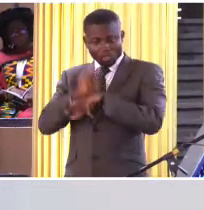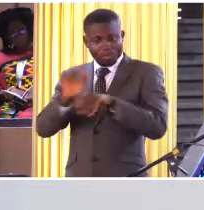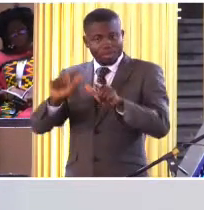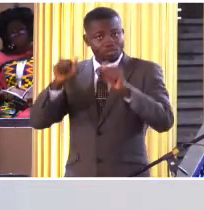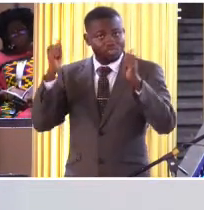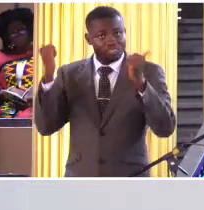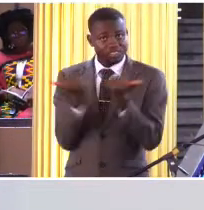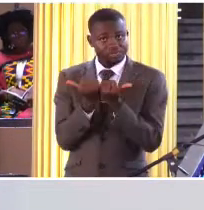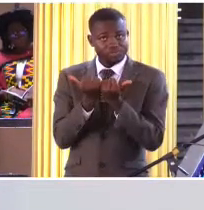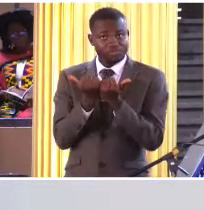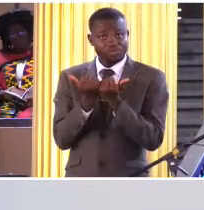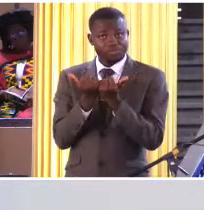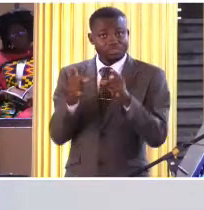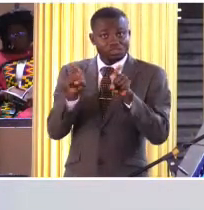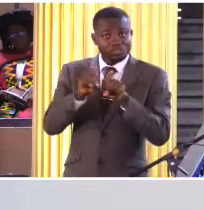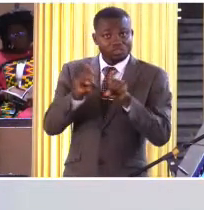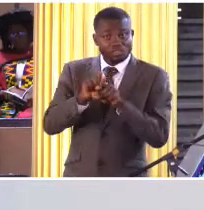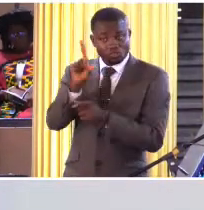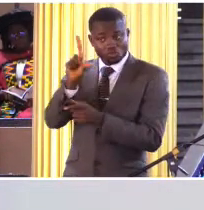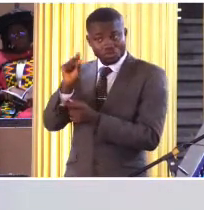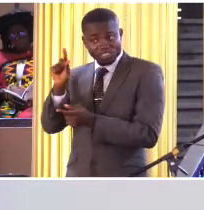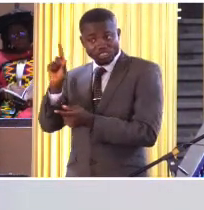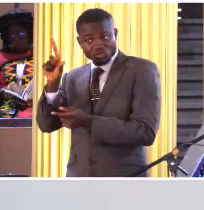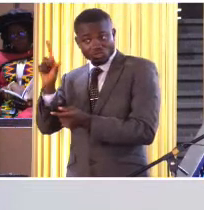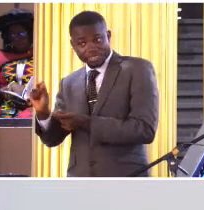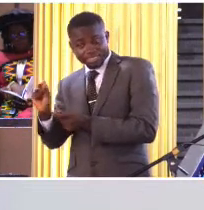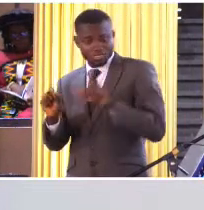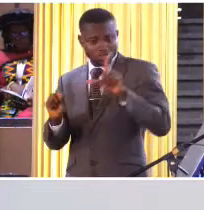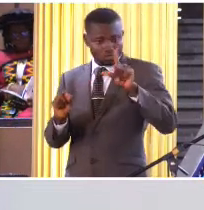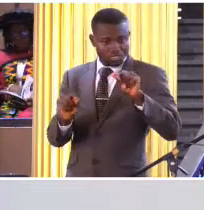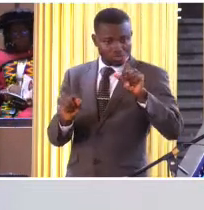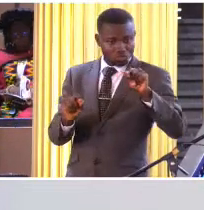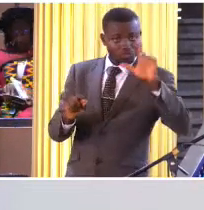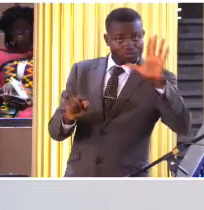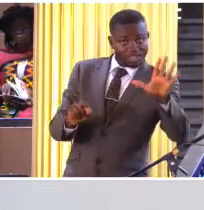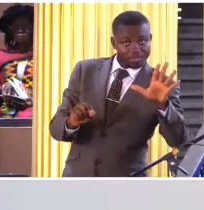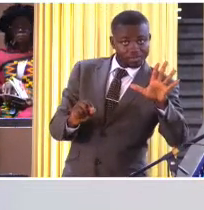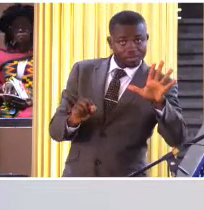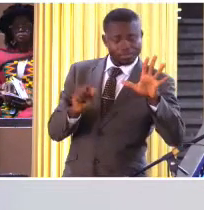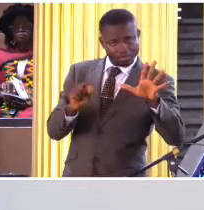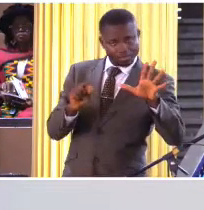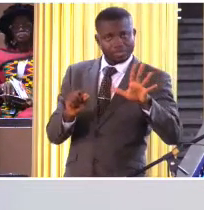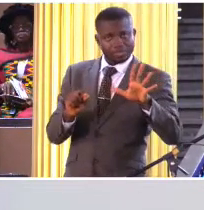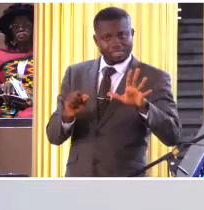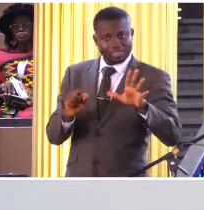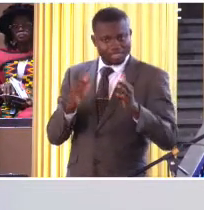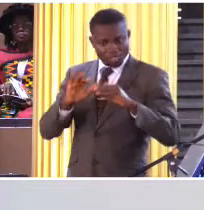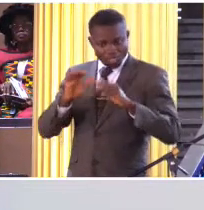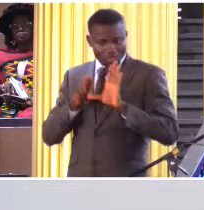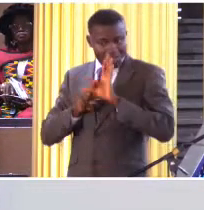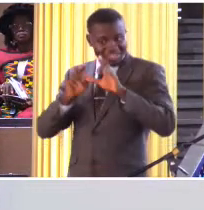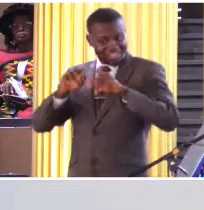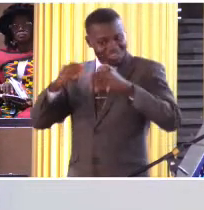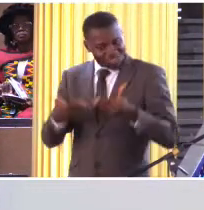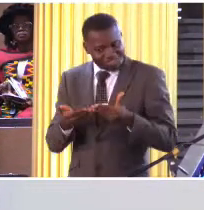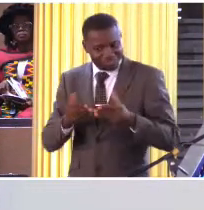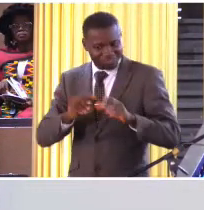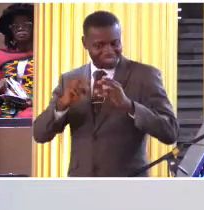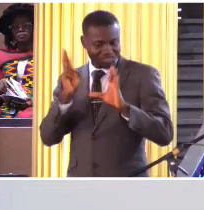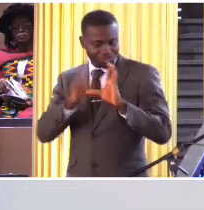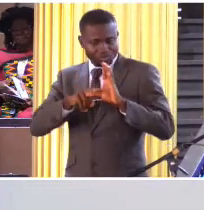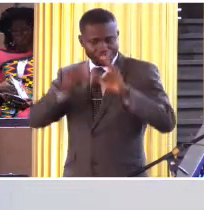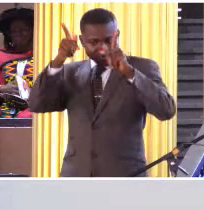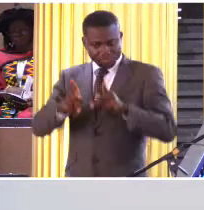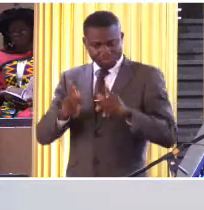different periods between 2020 and 2025, he chaired the Physiotherapy Guideline Development